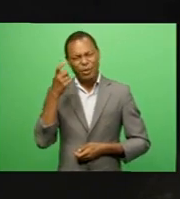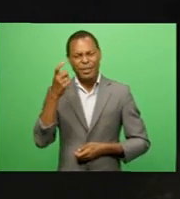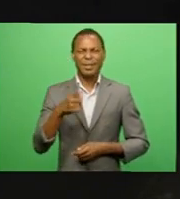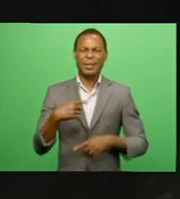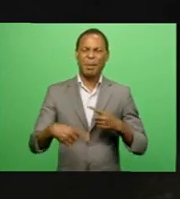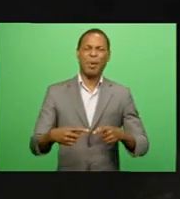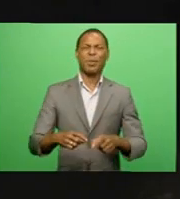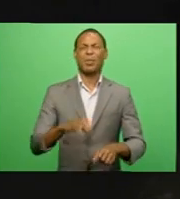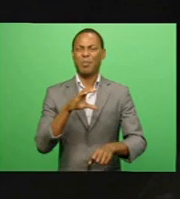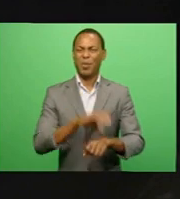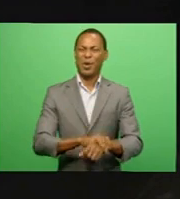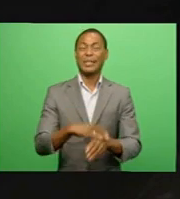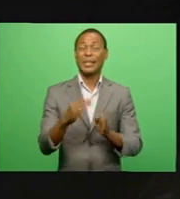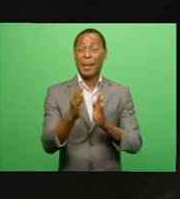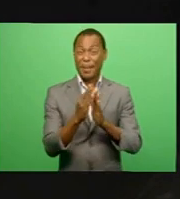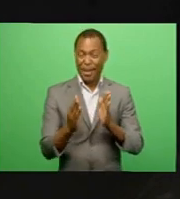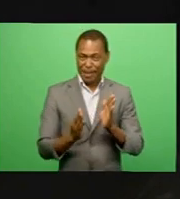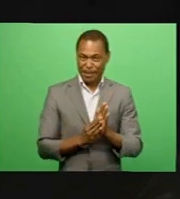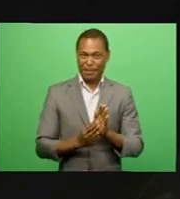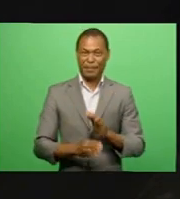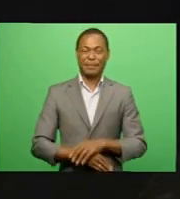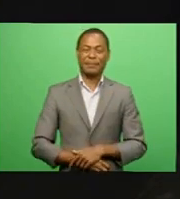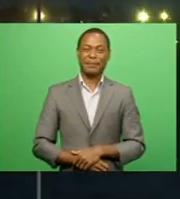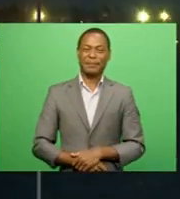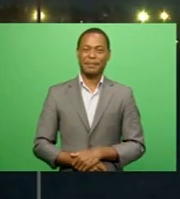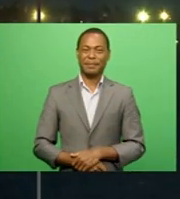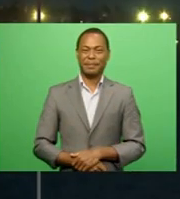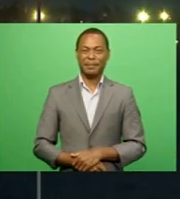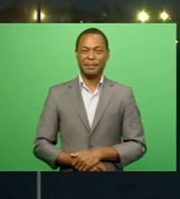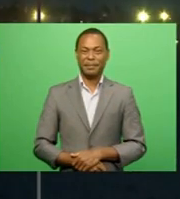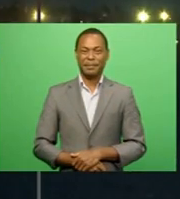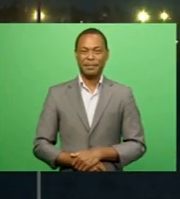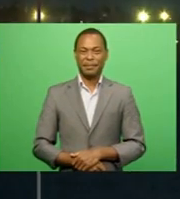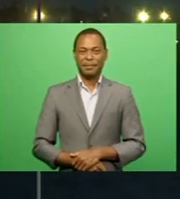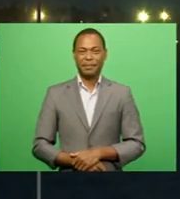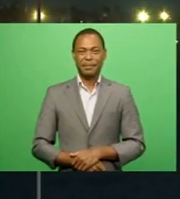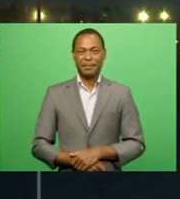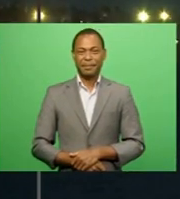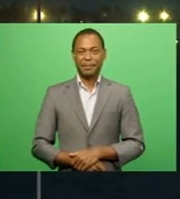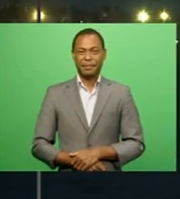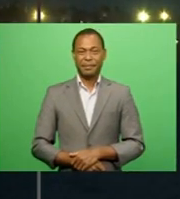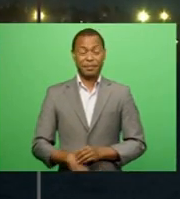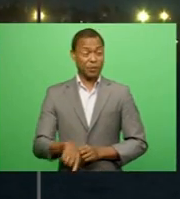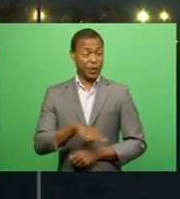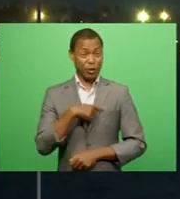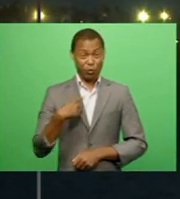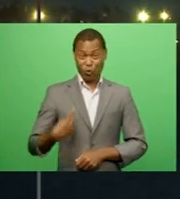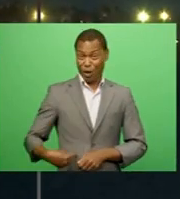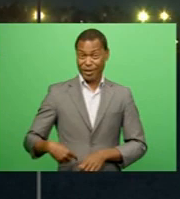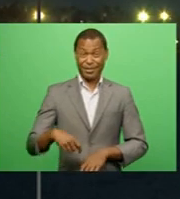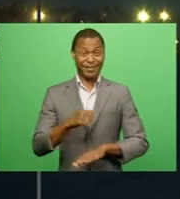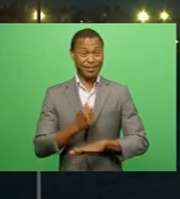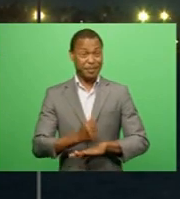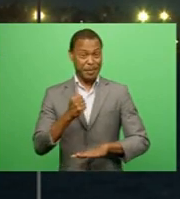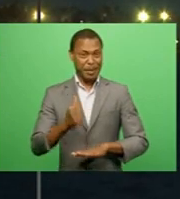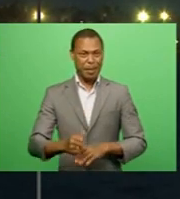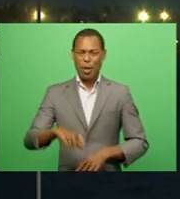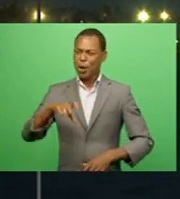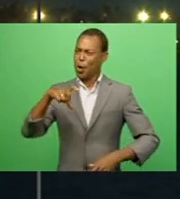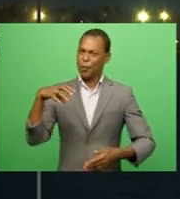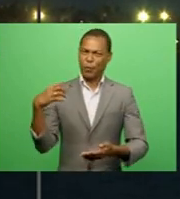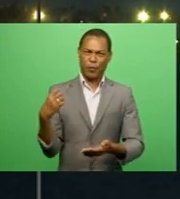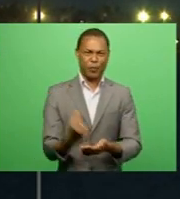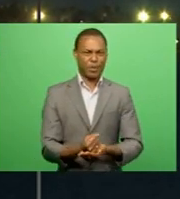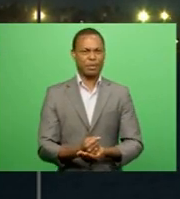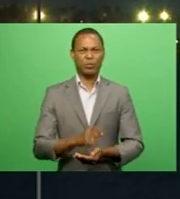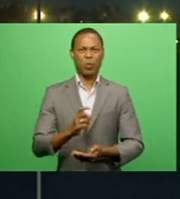bill 2020 Atyava. Thank you, Lena. The Chinese government has confirmed that they will